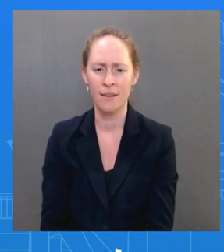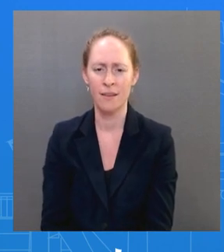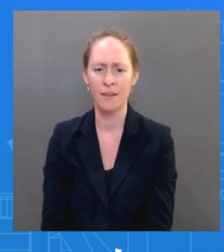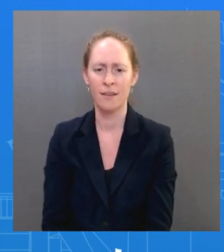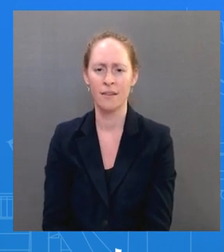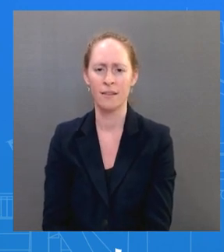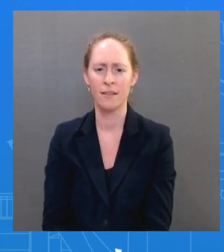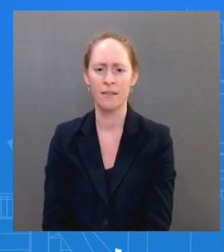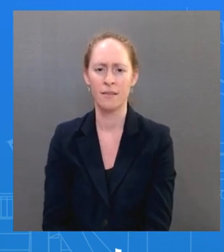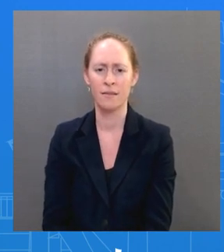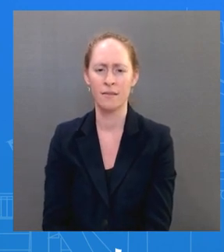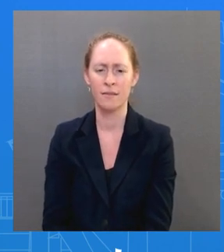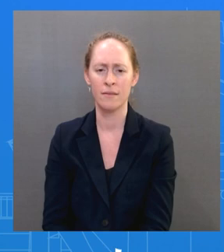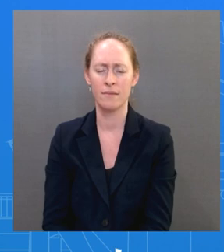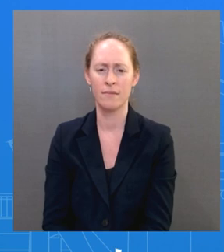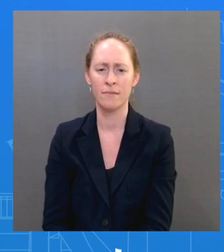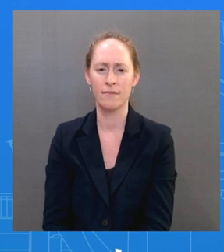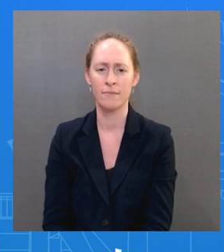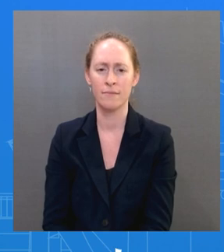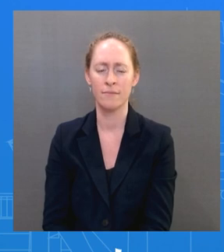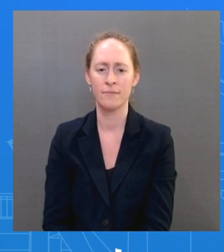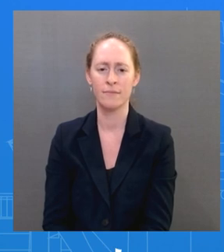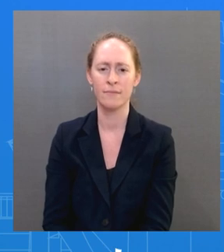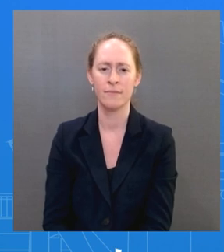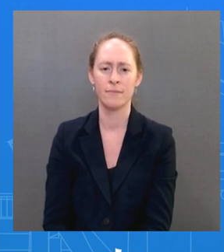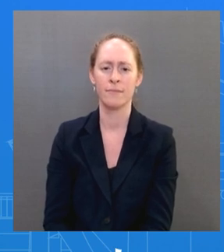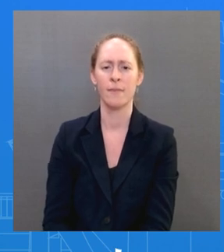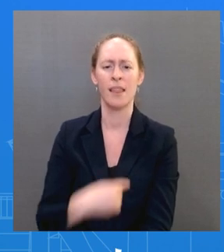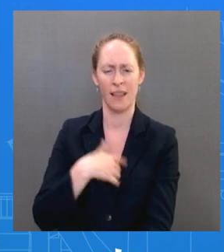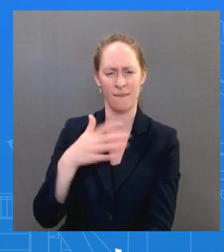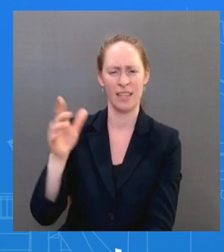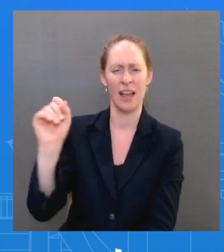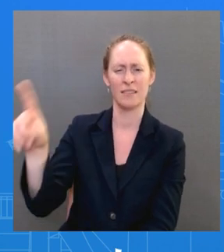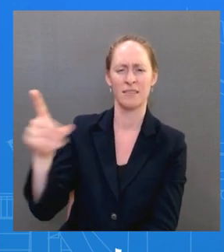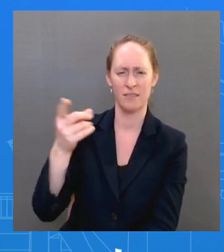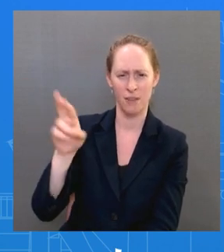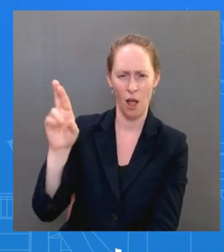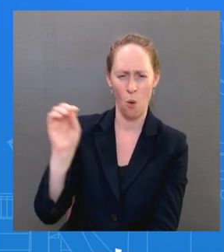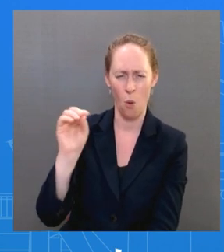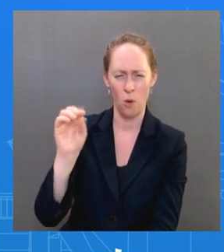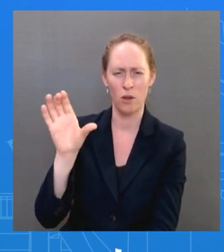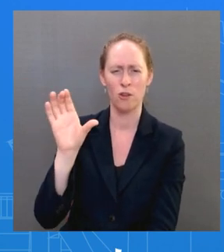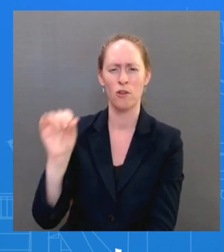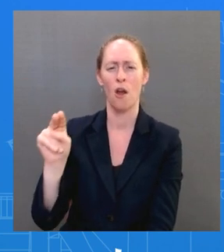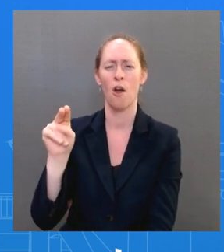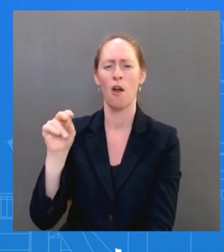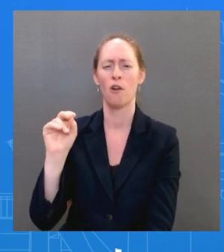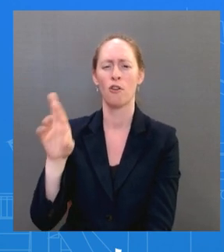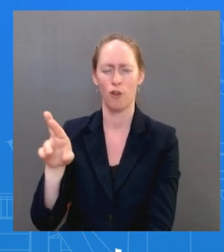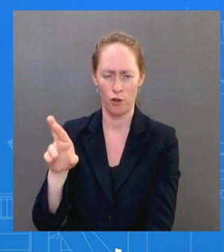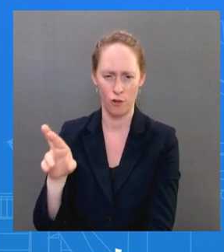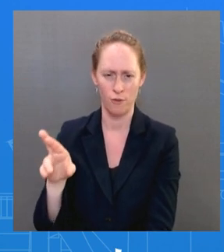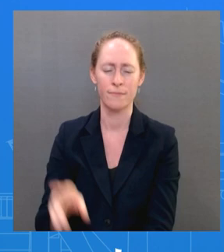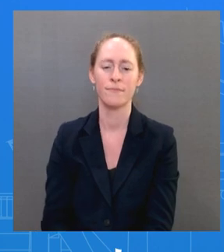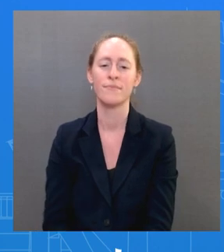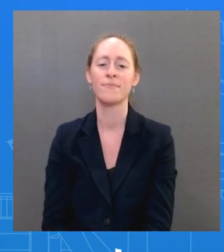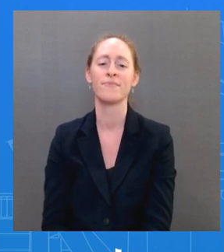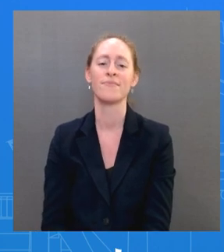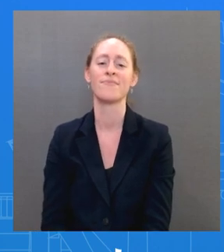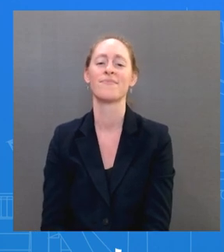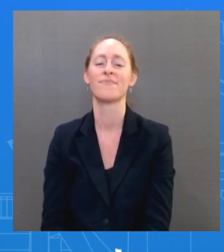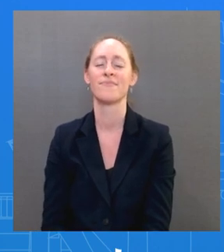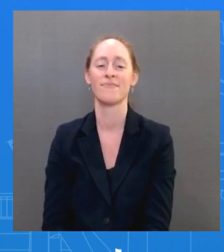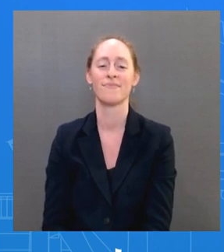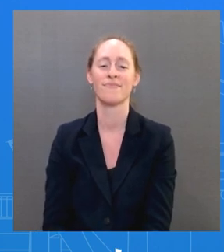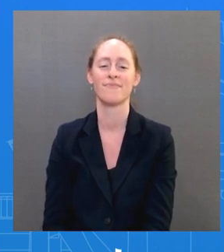about the president. Often in clinical practice, especially when you have somebody who's infected and you're reporting on that